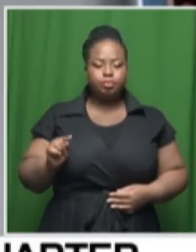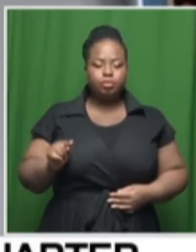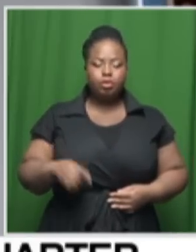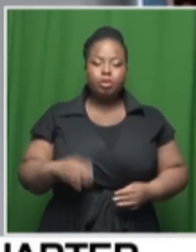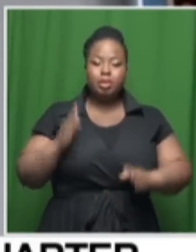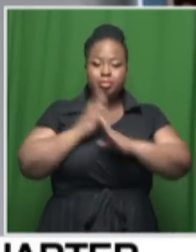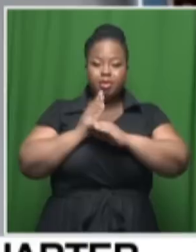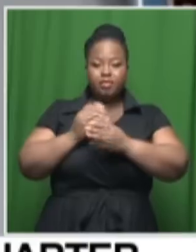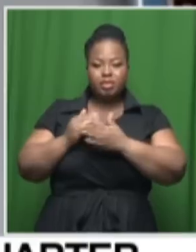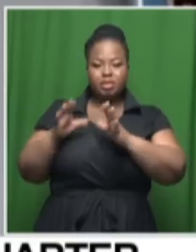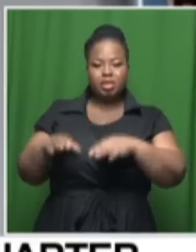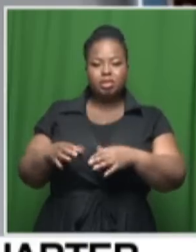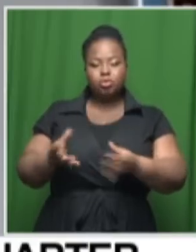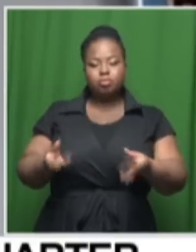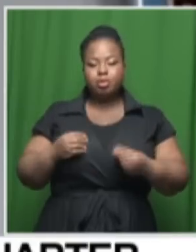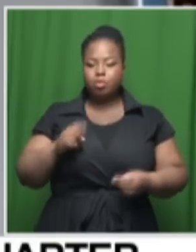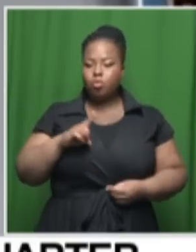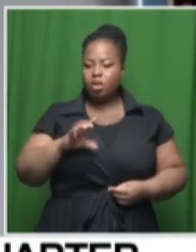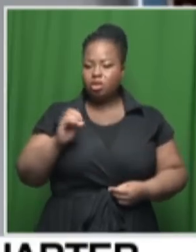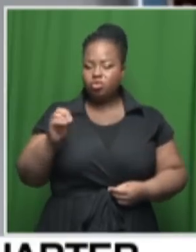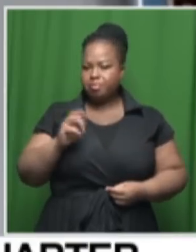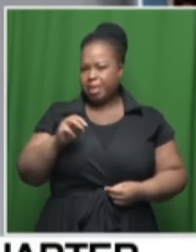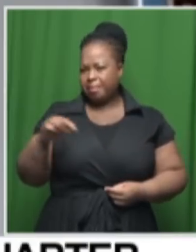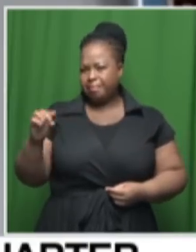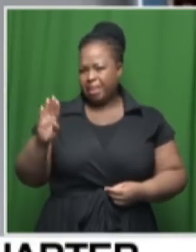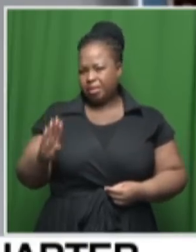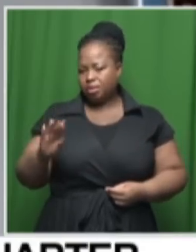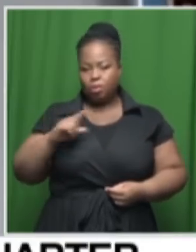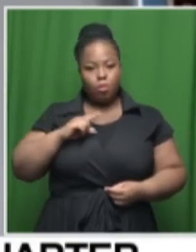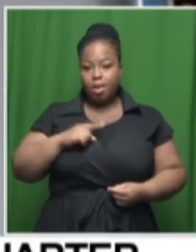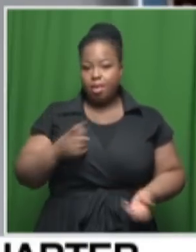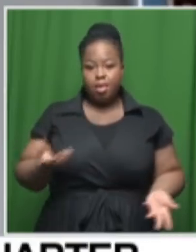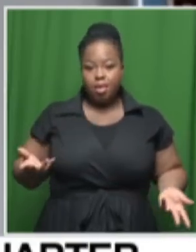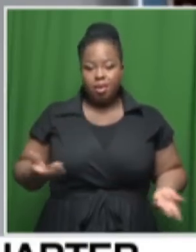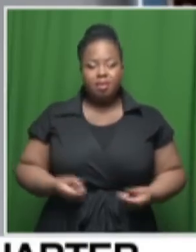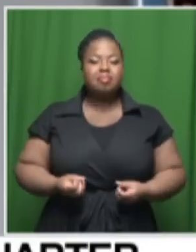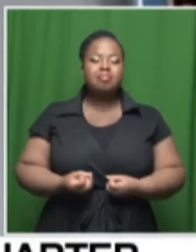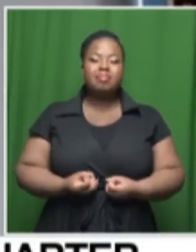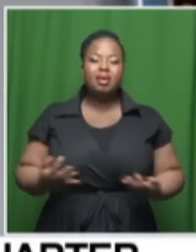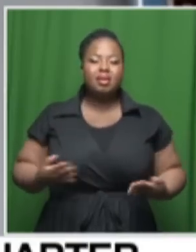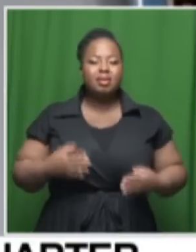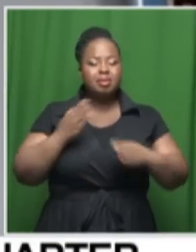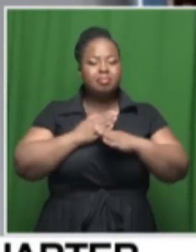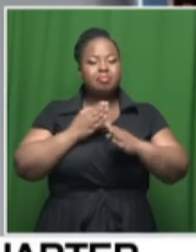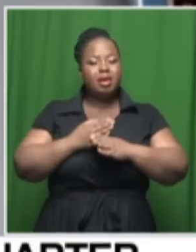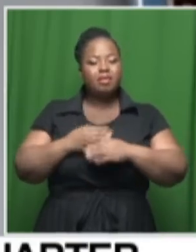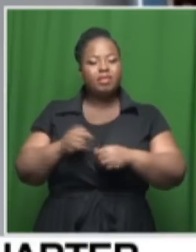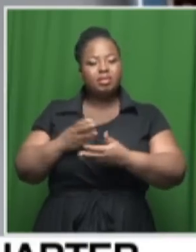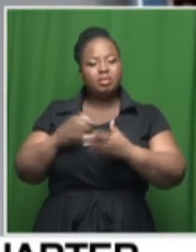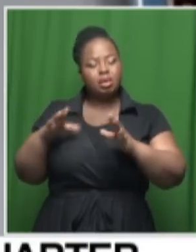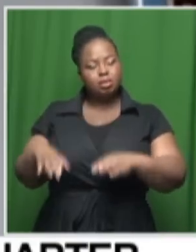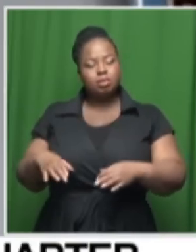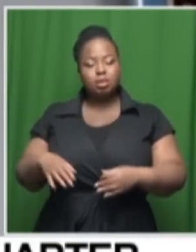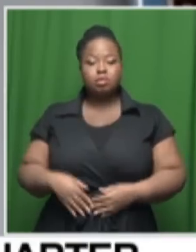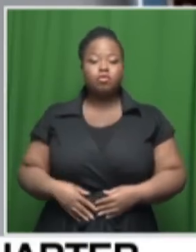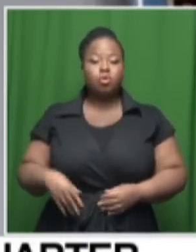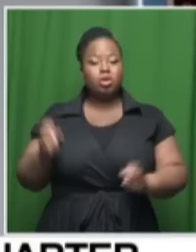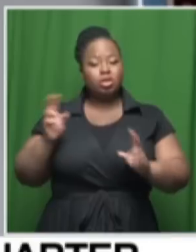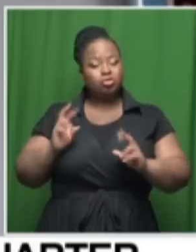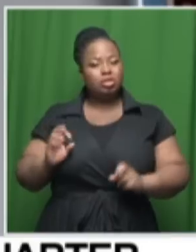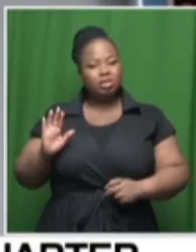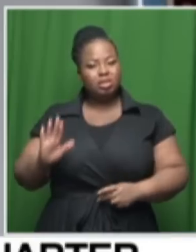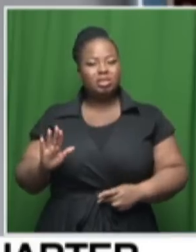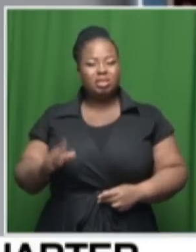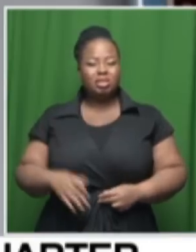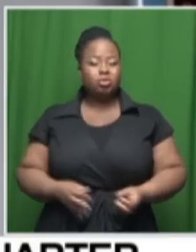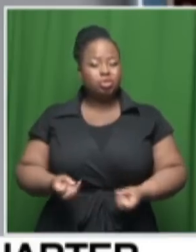private sector to generate 100 megawatts? Why is that so? Allow the private sector to participate in electricity generation and distribution,